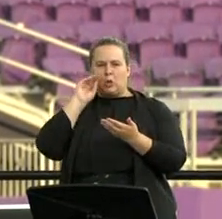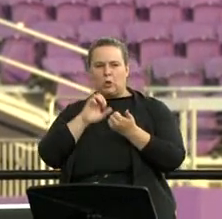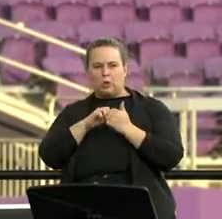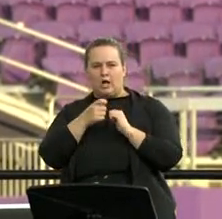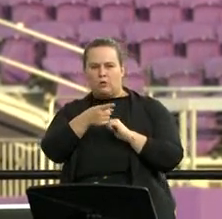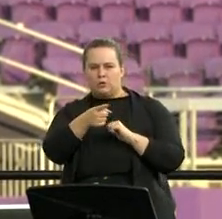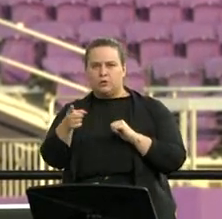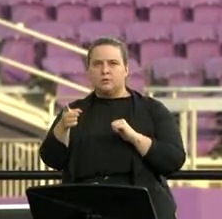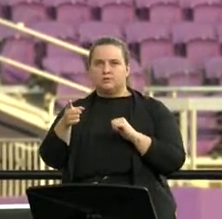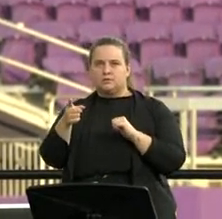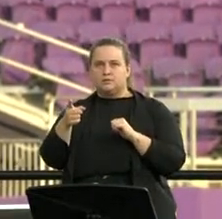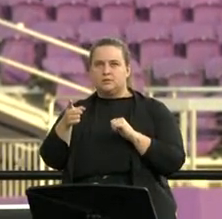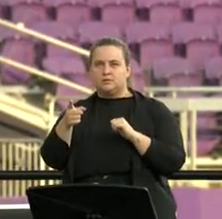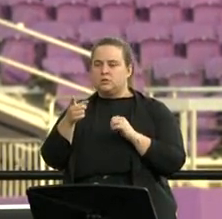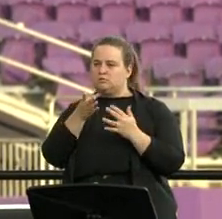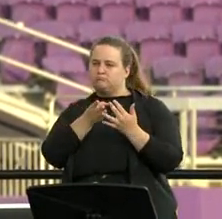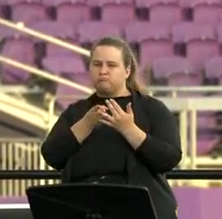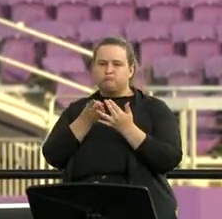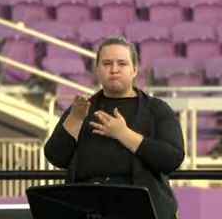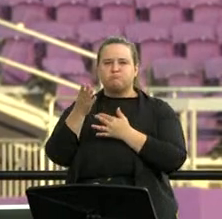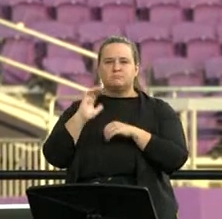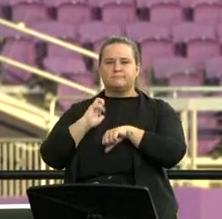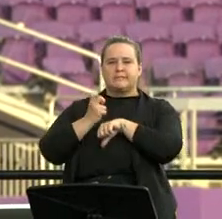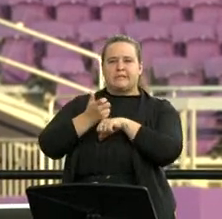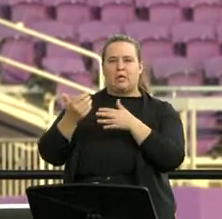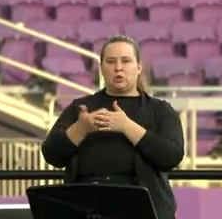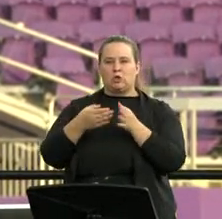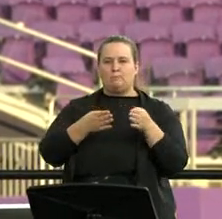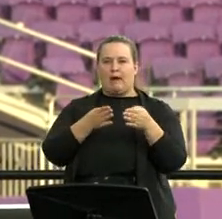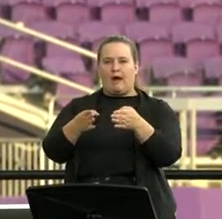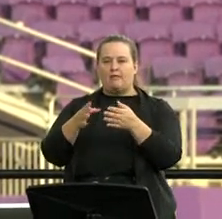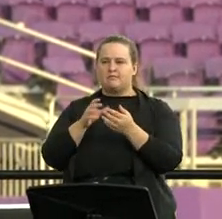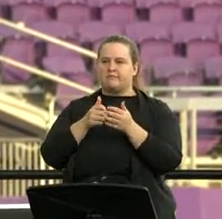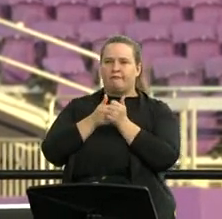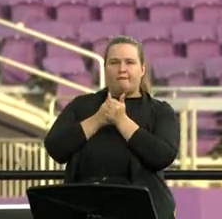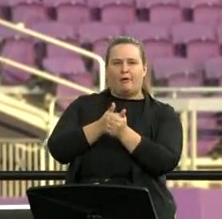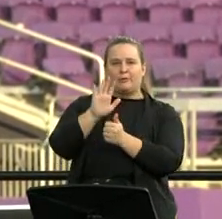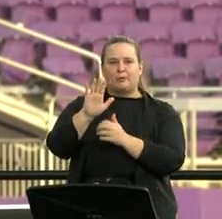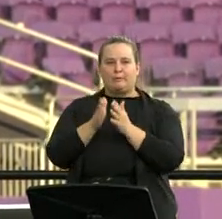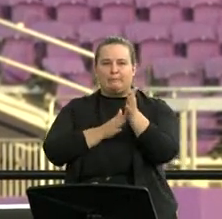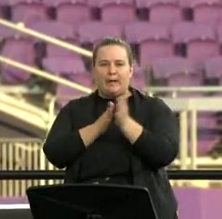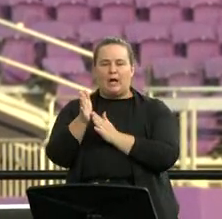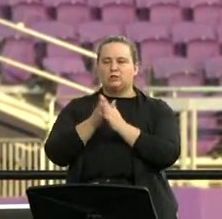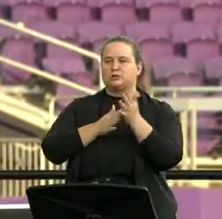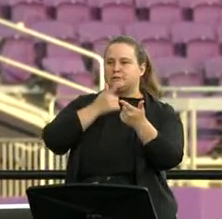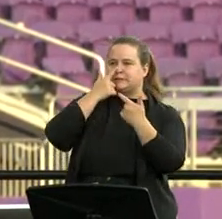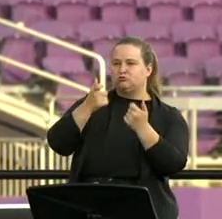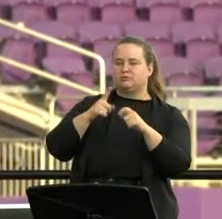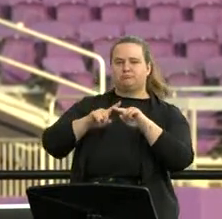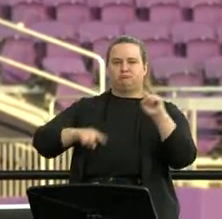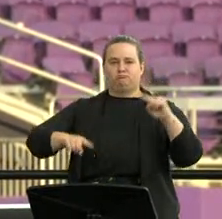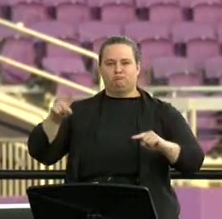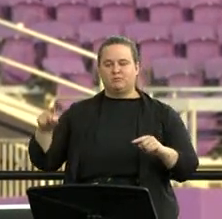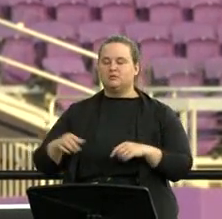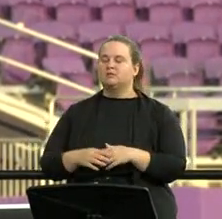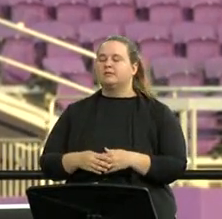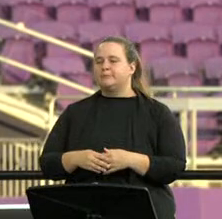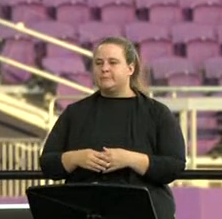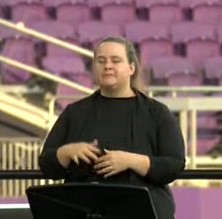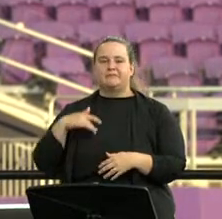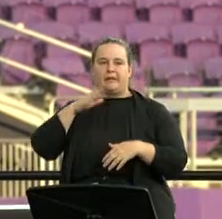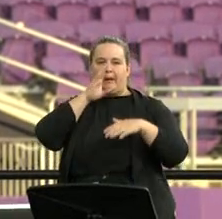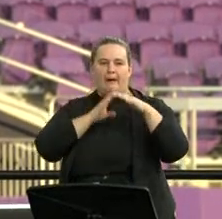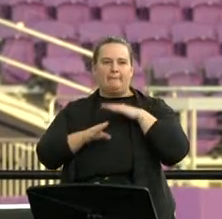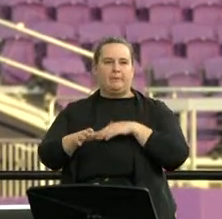have forged new pathways with your interests and passions throughout time in Minnetonka. It's been a humbling